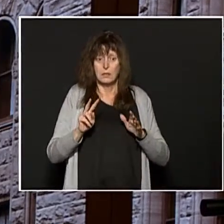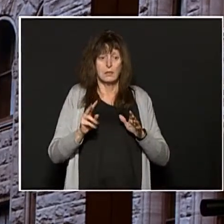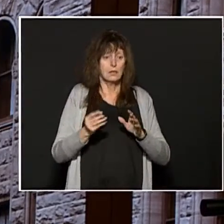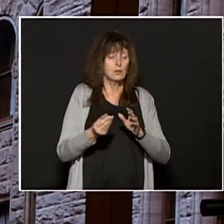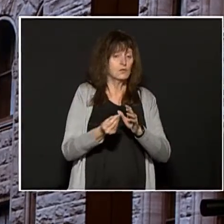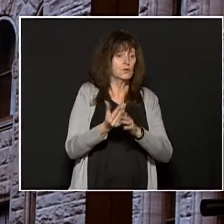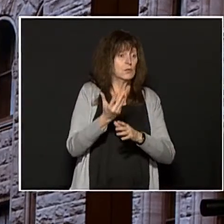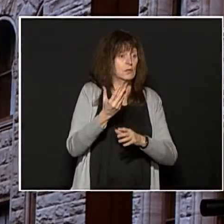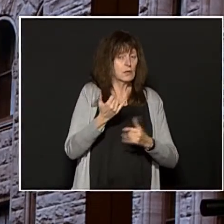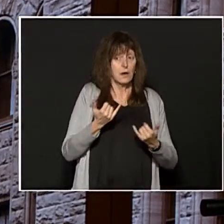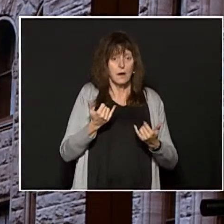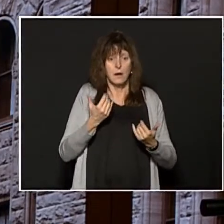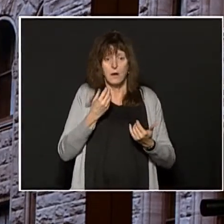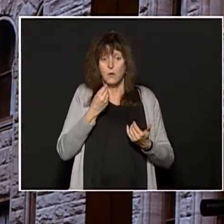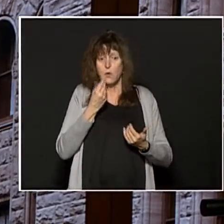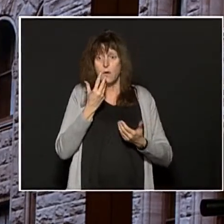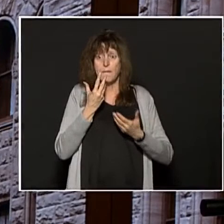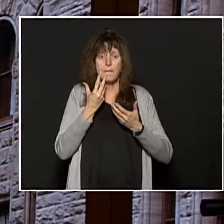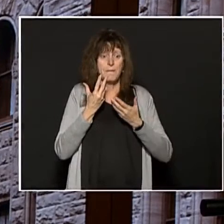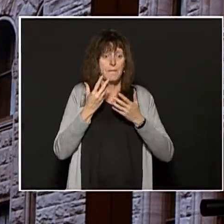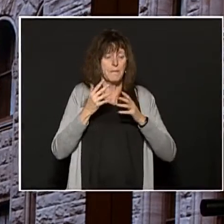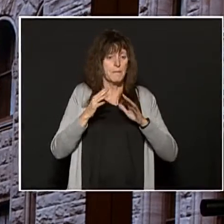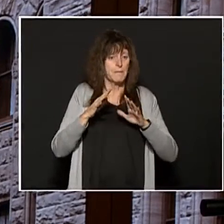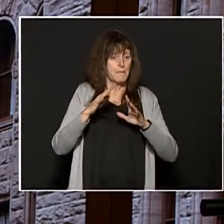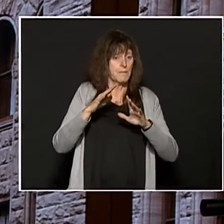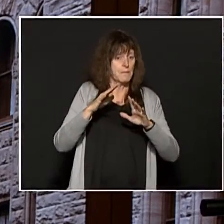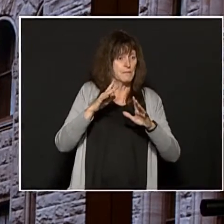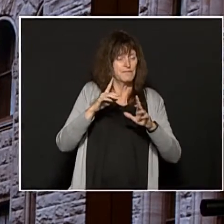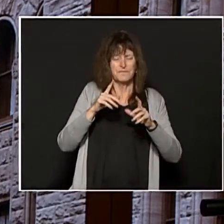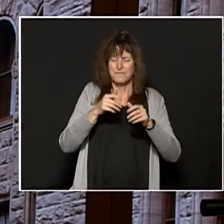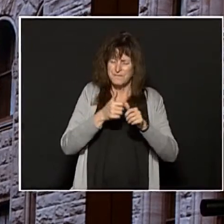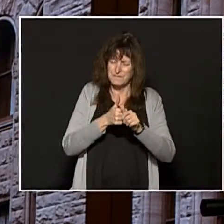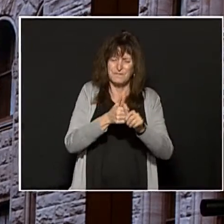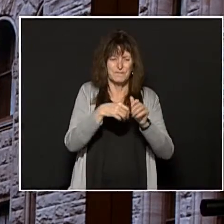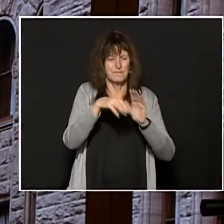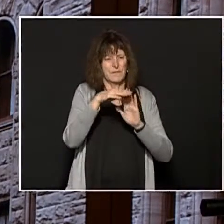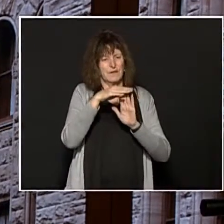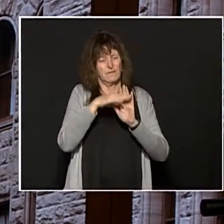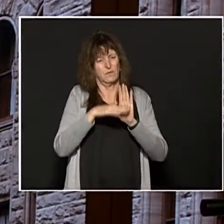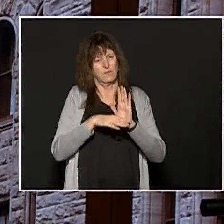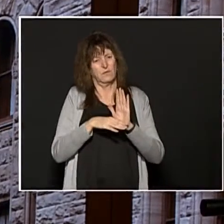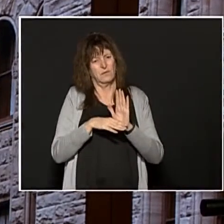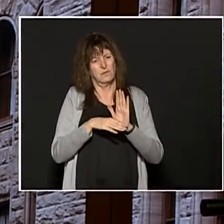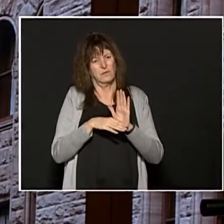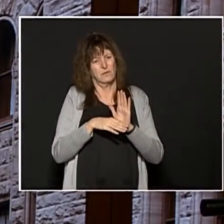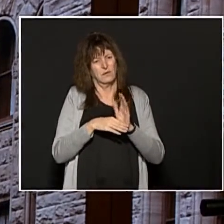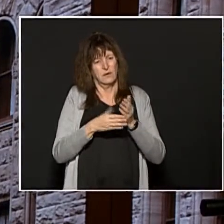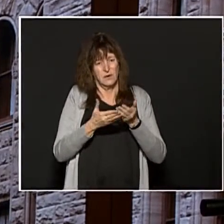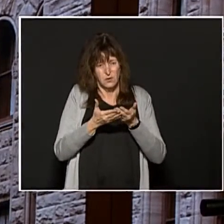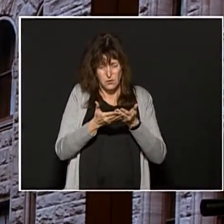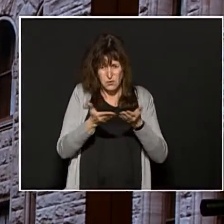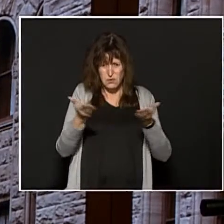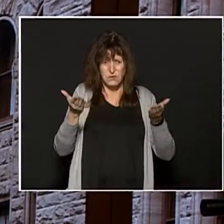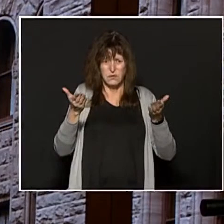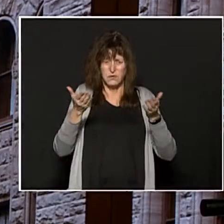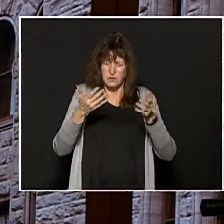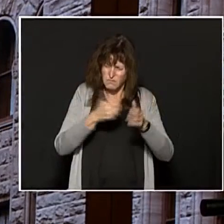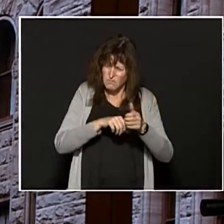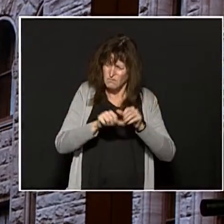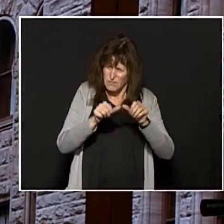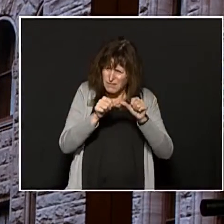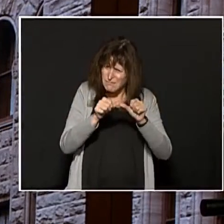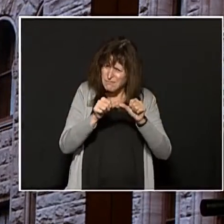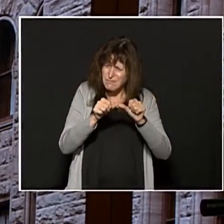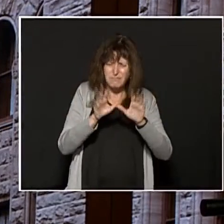ahead. So, thank you for your continued efforts on this. We made great strides last week, a little bit on